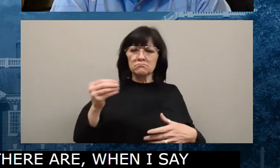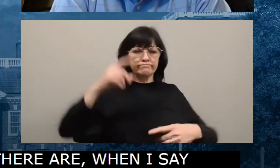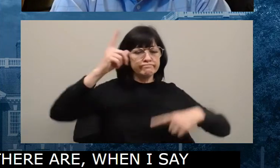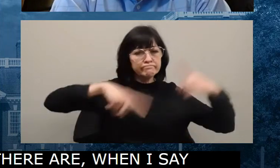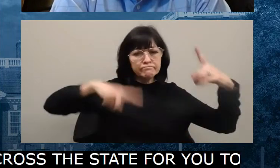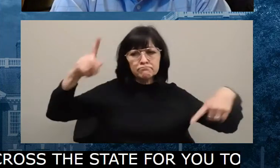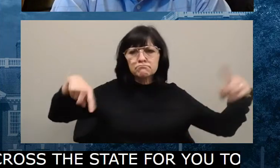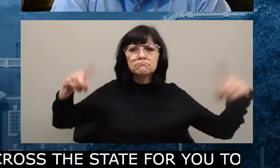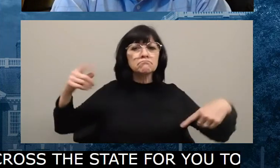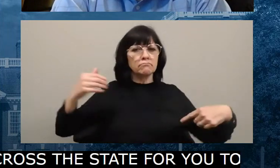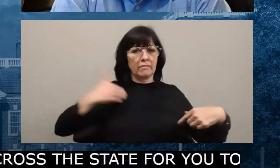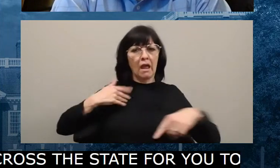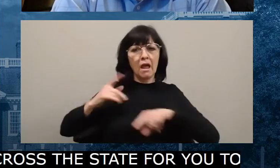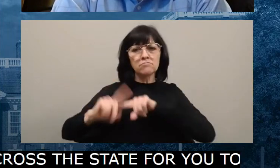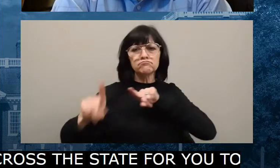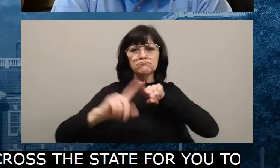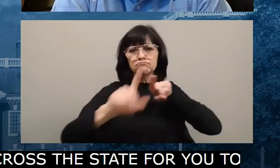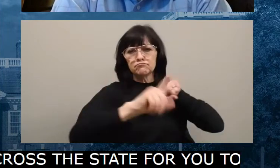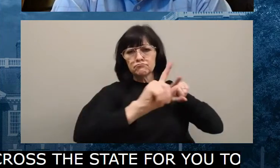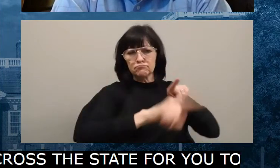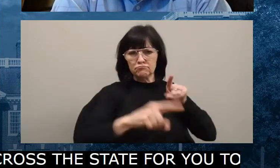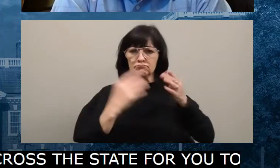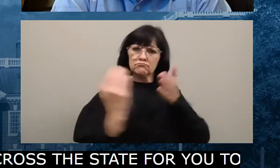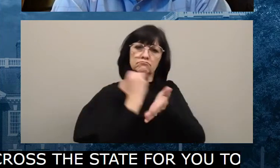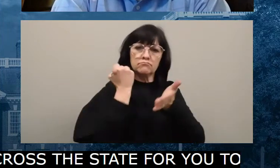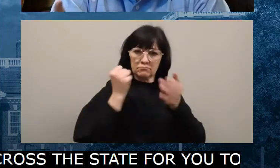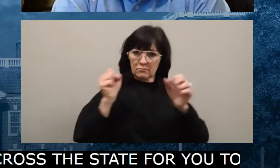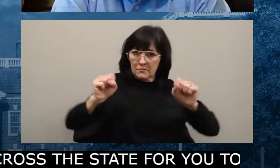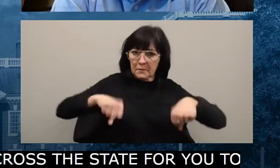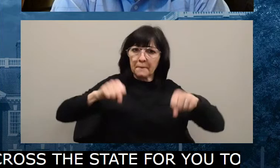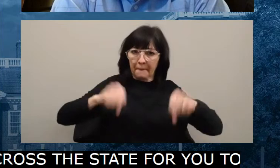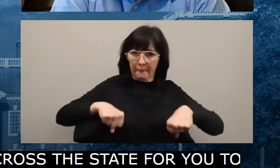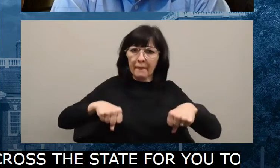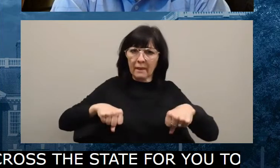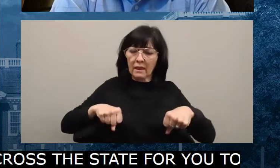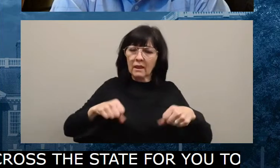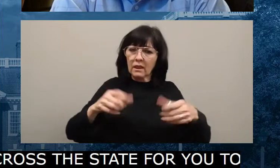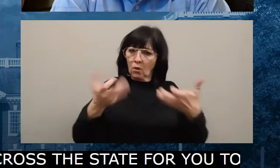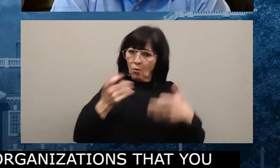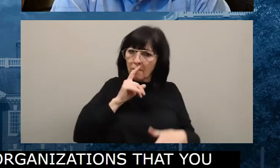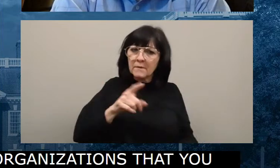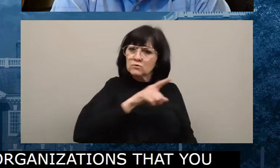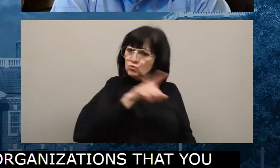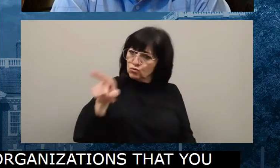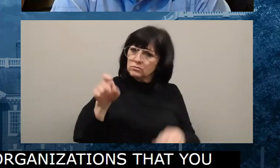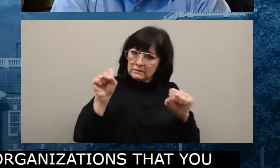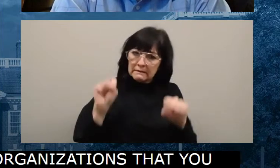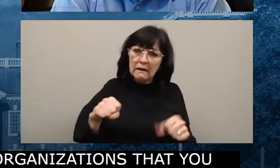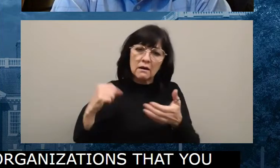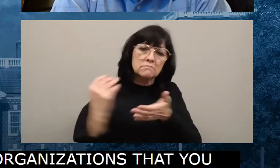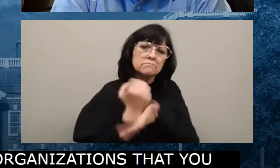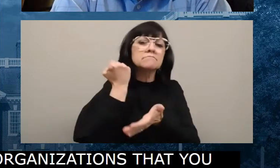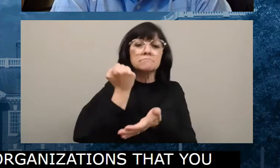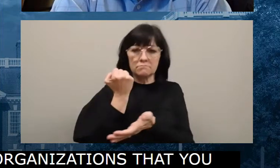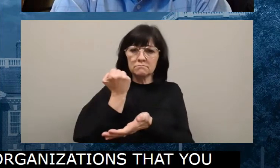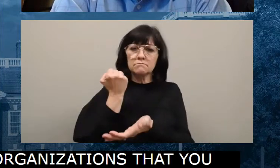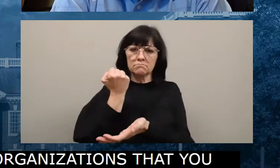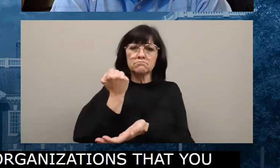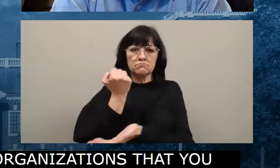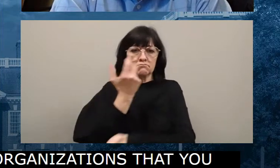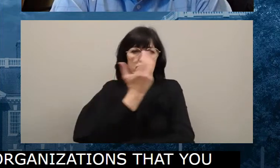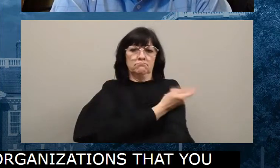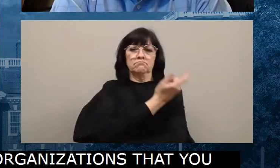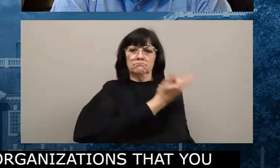know signing up is that first step to help get you on our radar to send you out an email. Make sure you know when an event around you